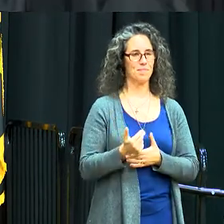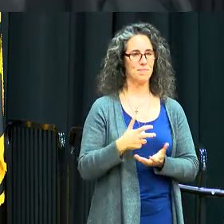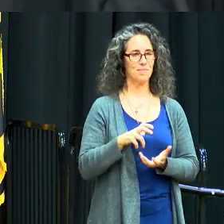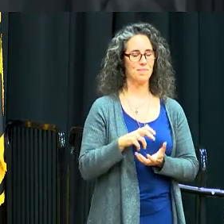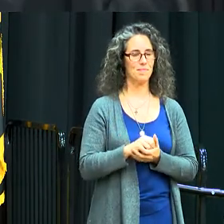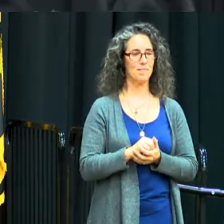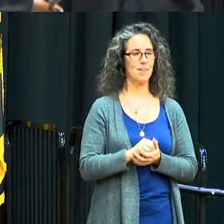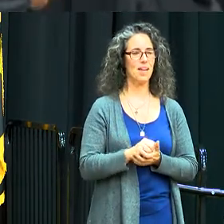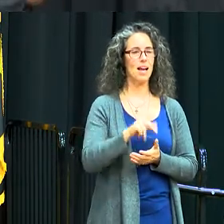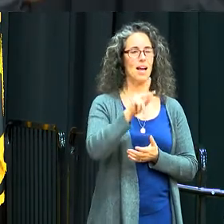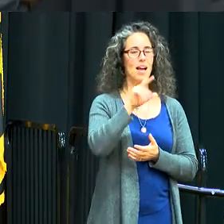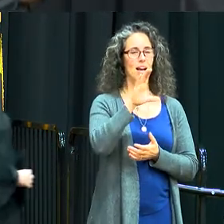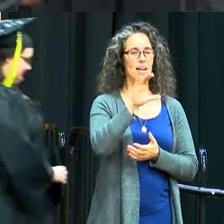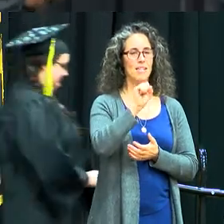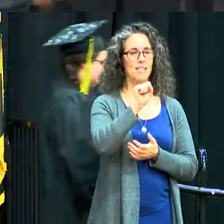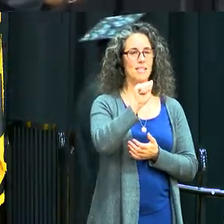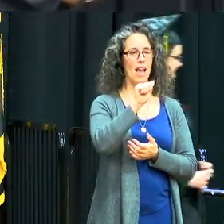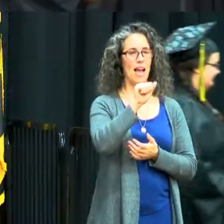Cassandra L. Beluckman.